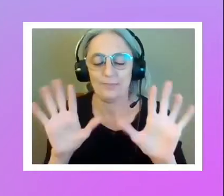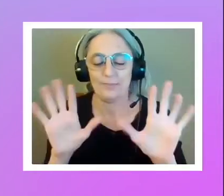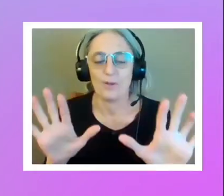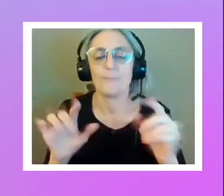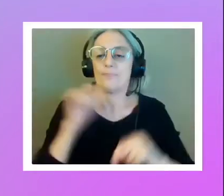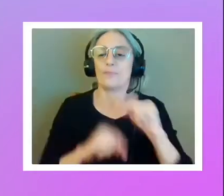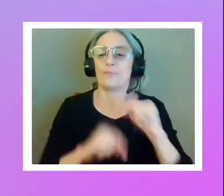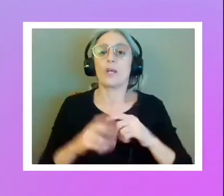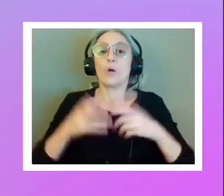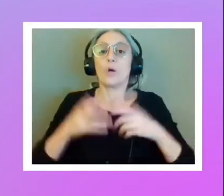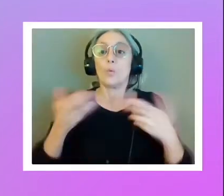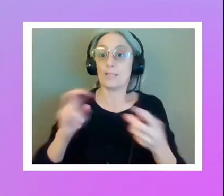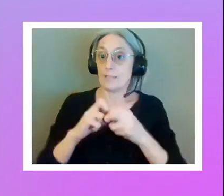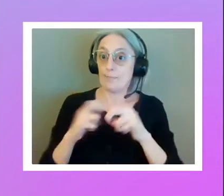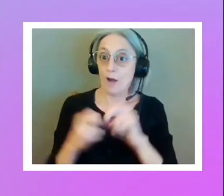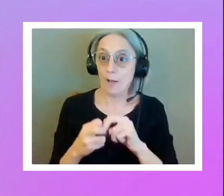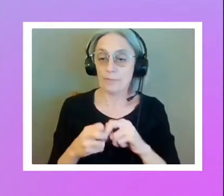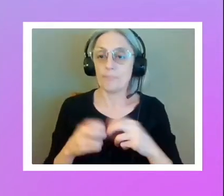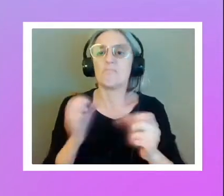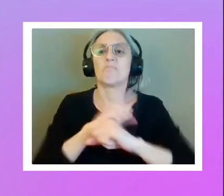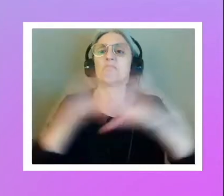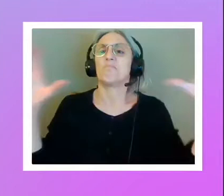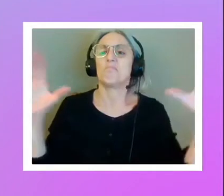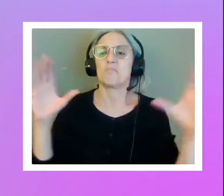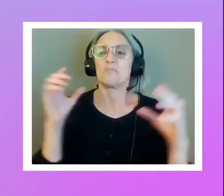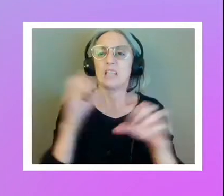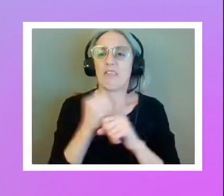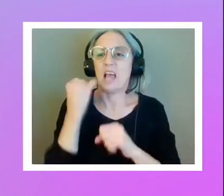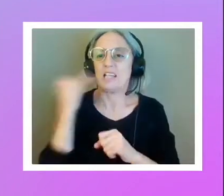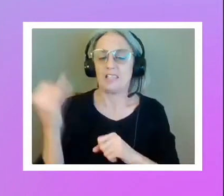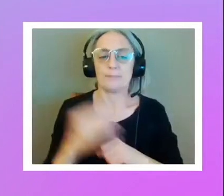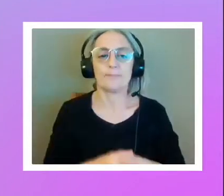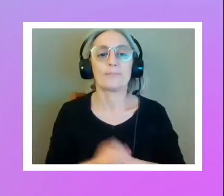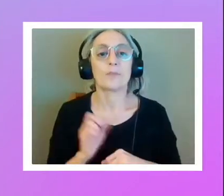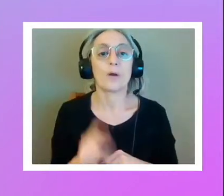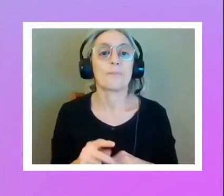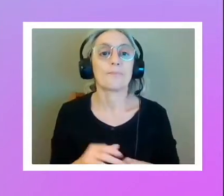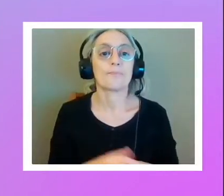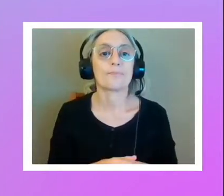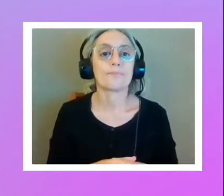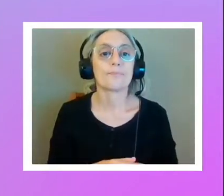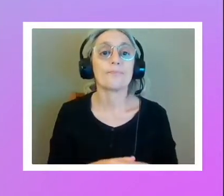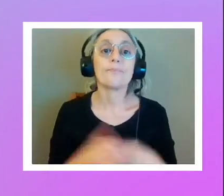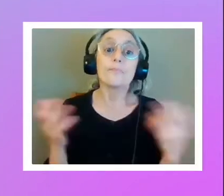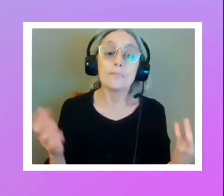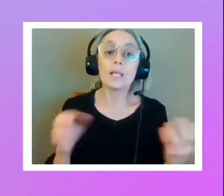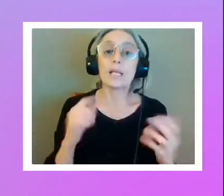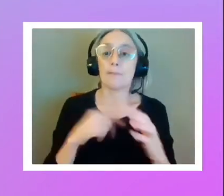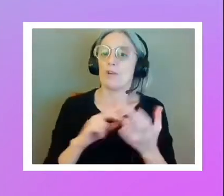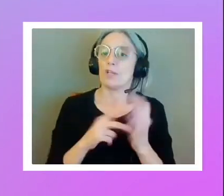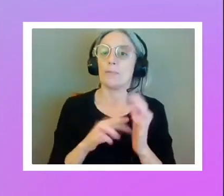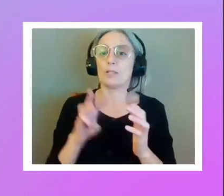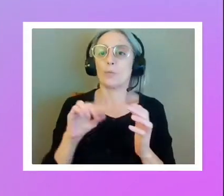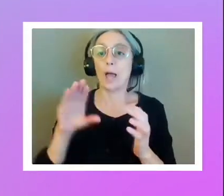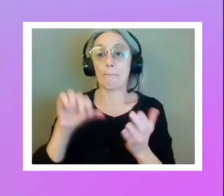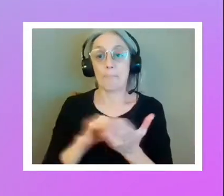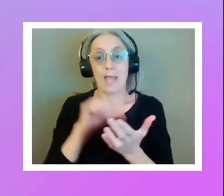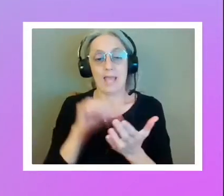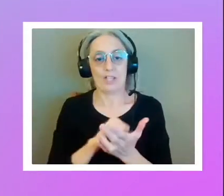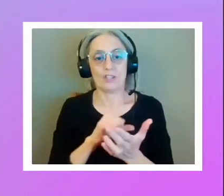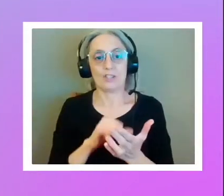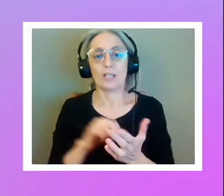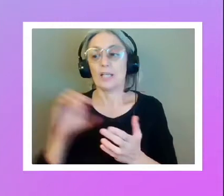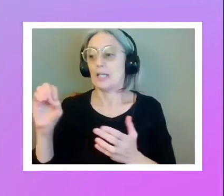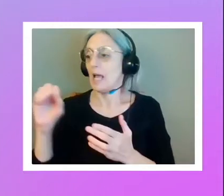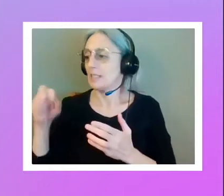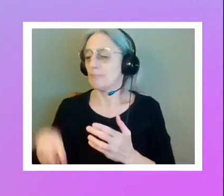this. So, an email is basically a web page that is compiled by an email service provider, ESP,